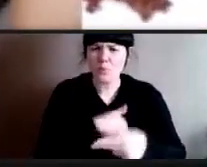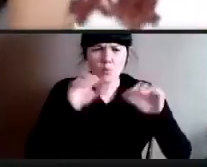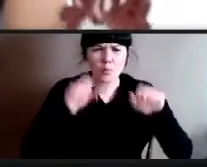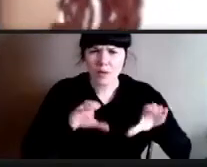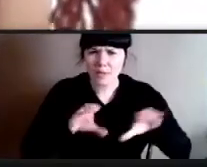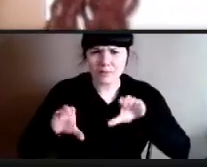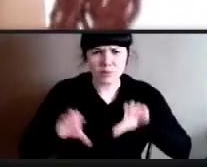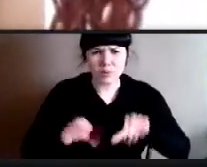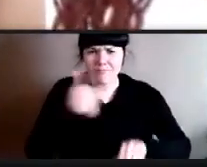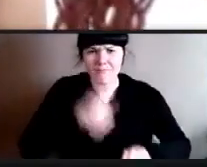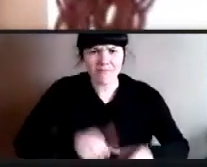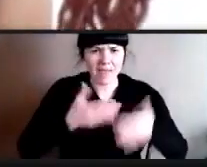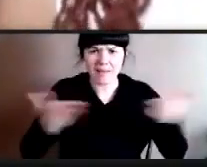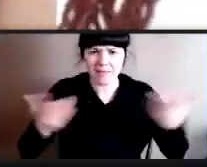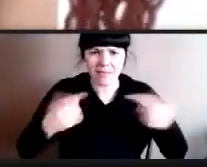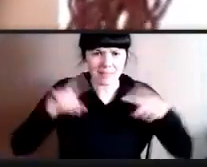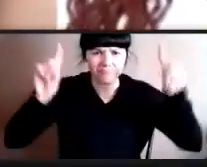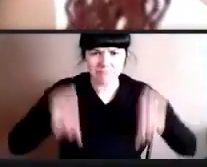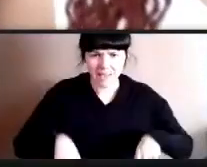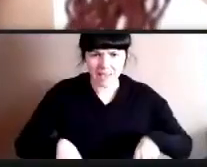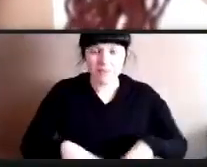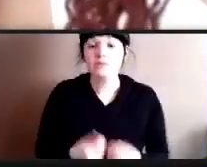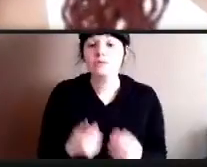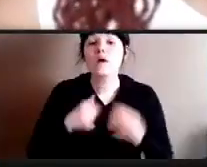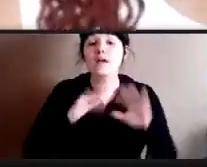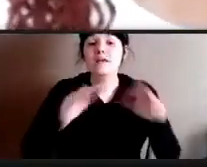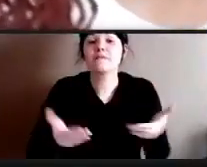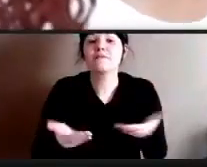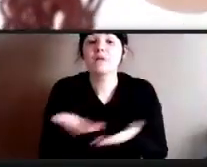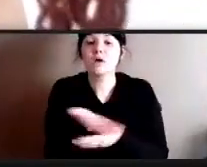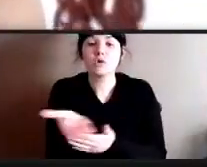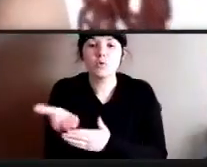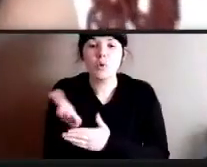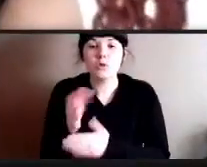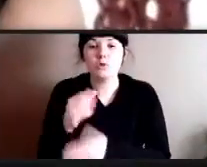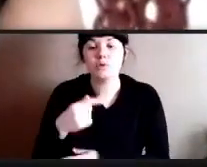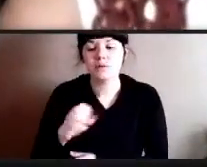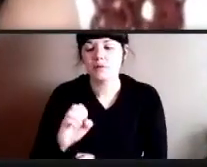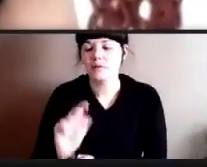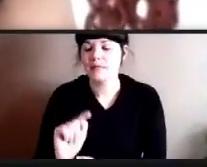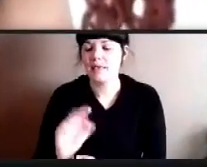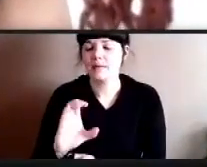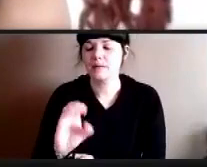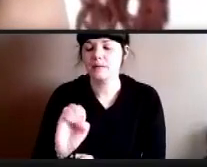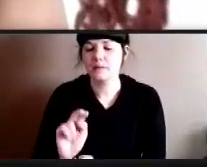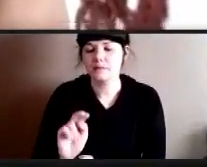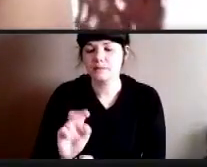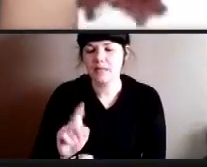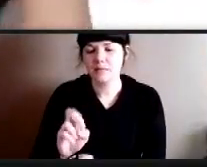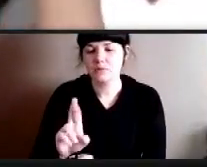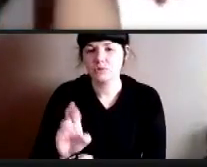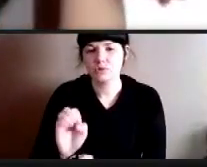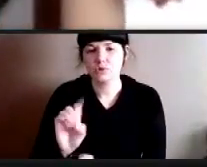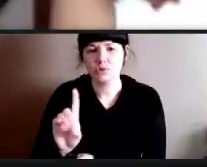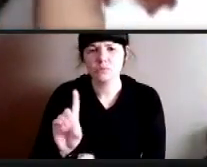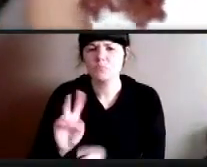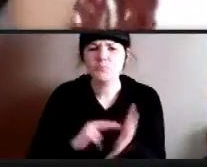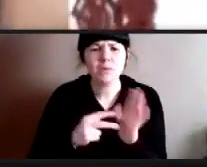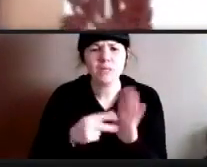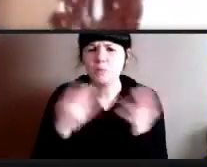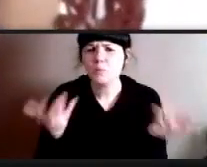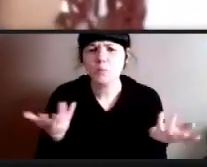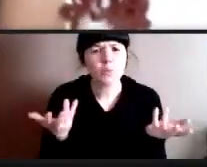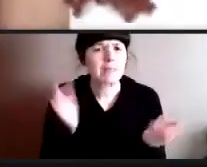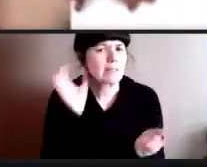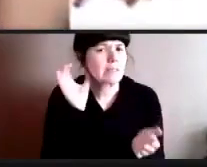to get centered, which is an idea that we hear a lot. So the question is, what does that really mean? Well, it means that